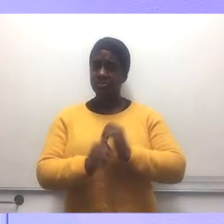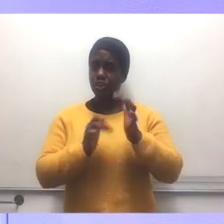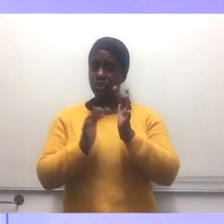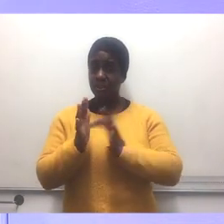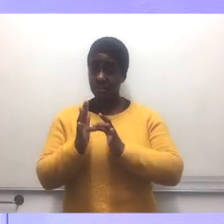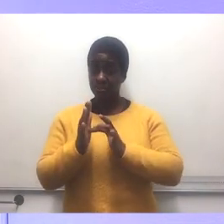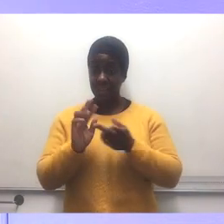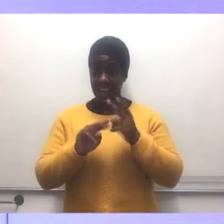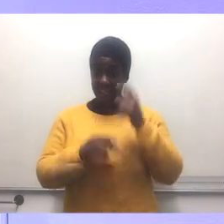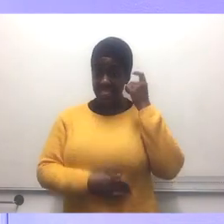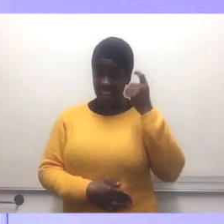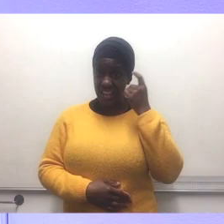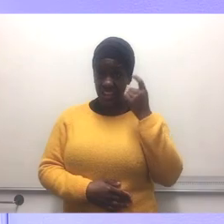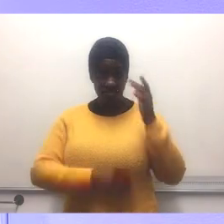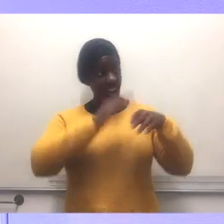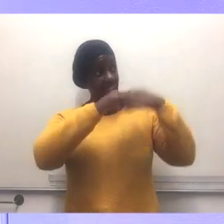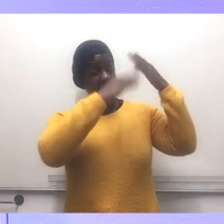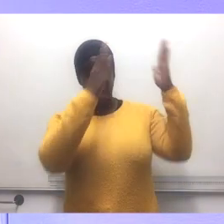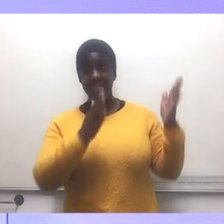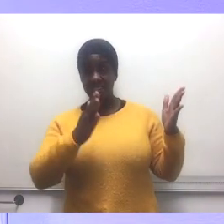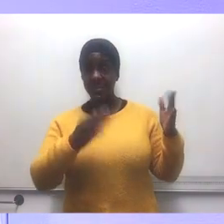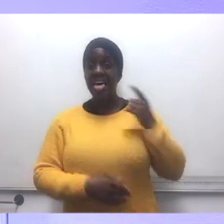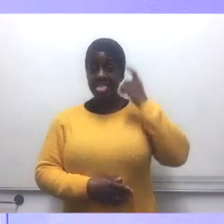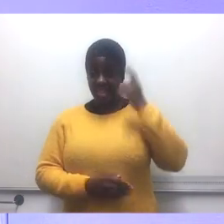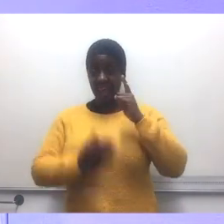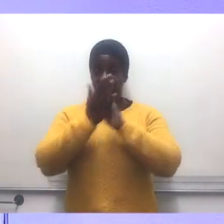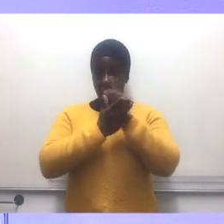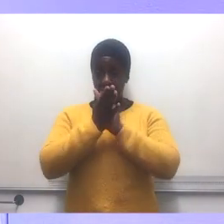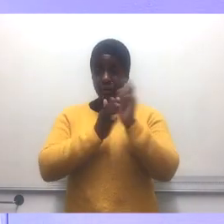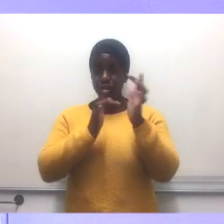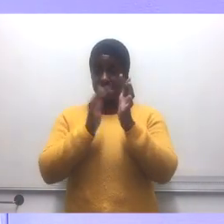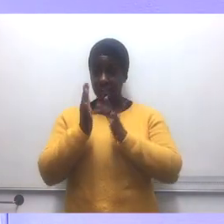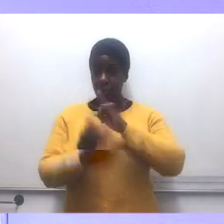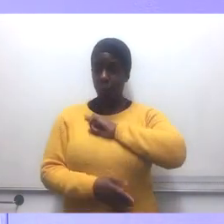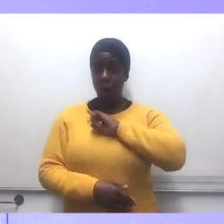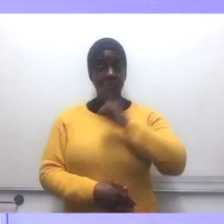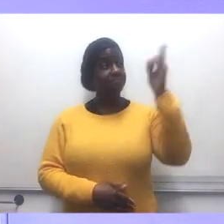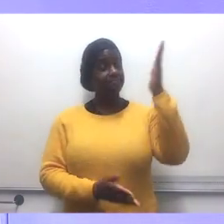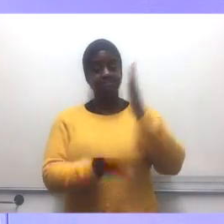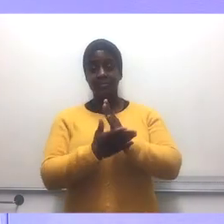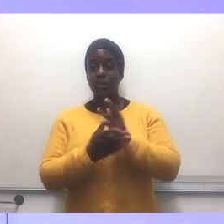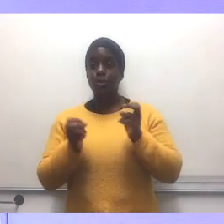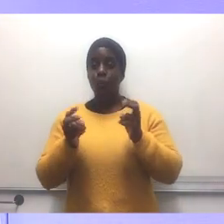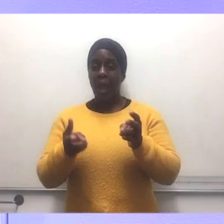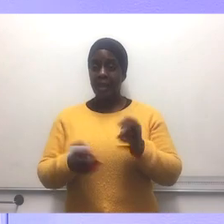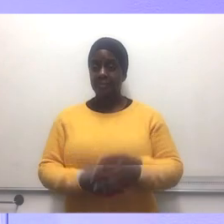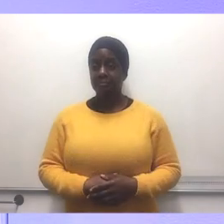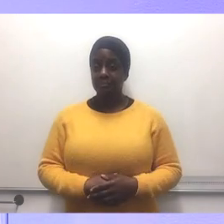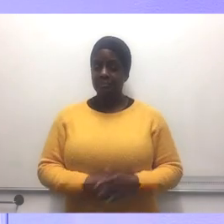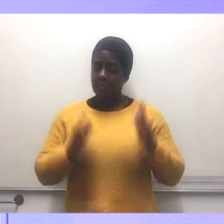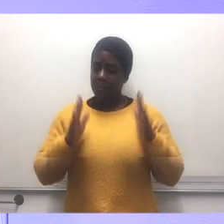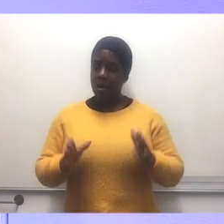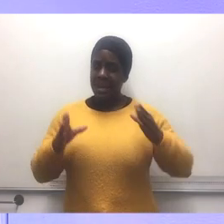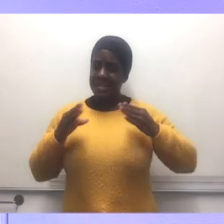Well, if you are thinking of heaven, you better think about Jesus because he is the way. You got to accept